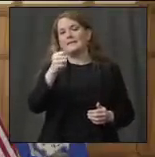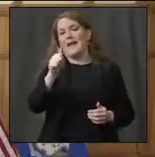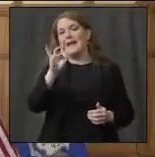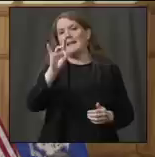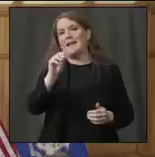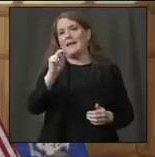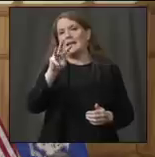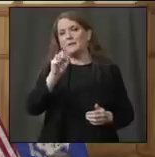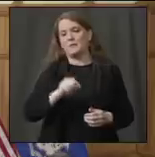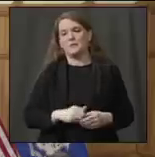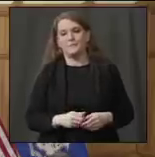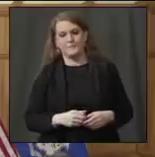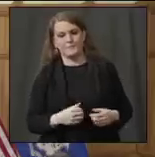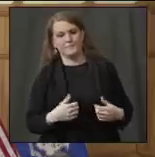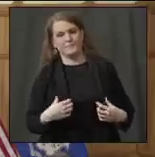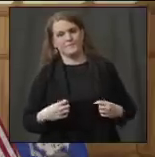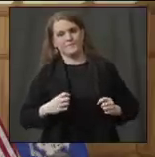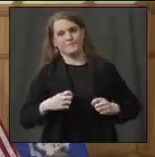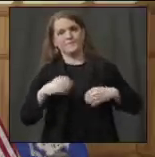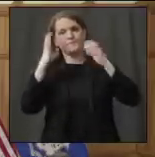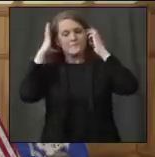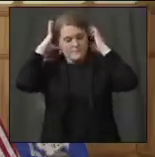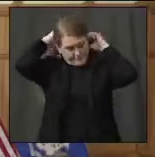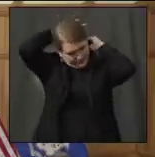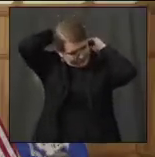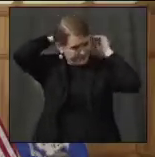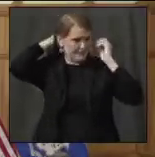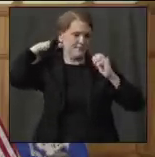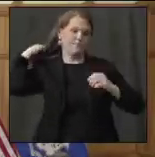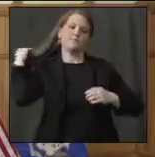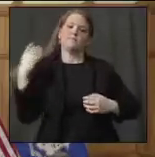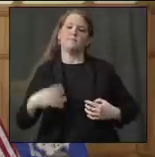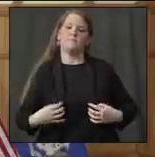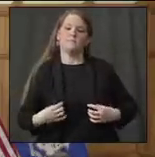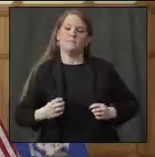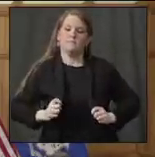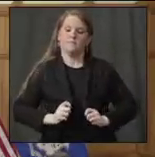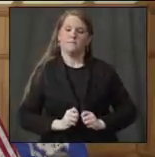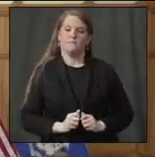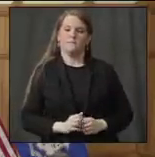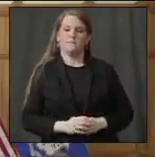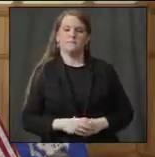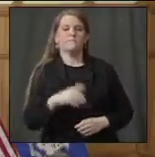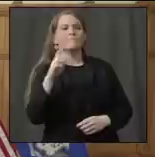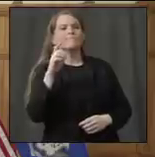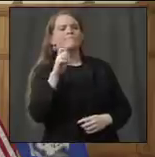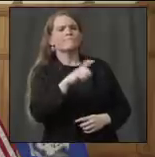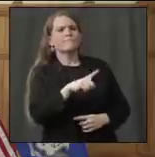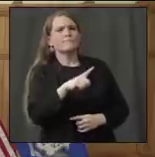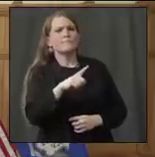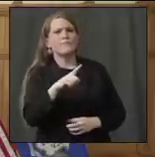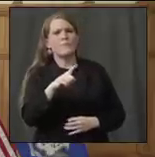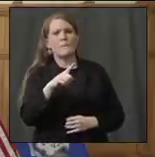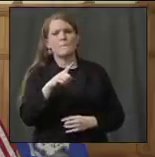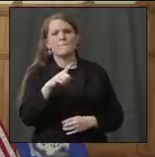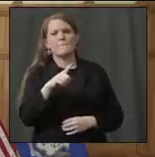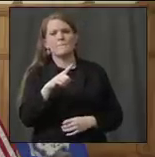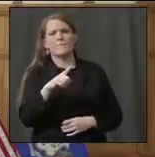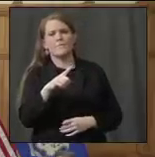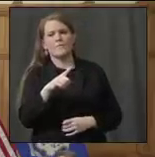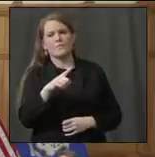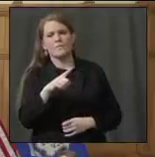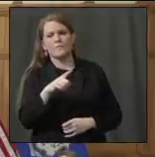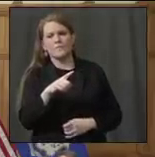Hi, Mr. Governor. As you know, Saturday was a Chamber of Commerce type day, and all the parks